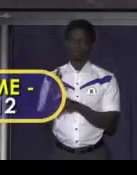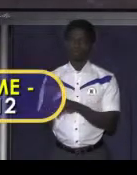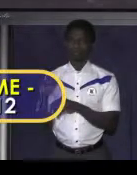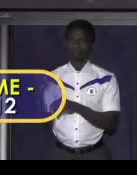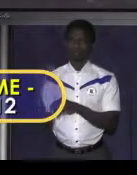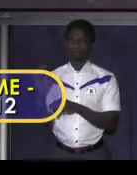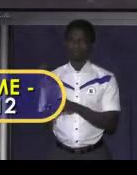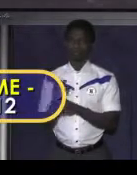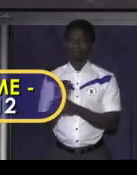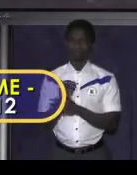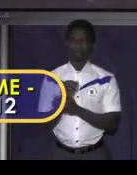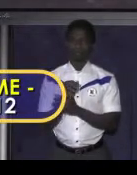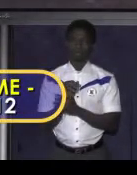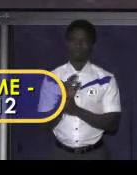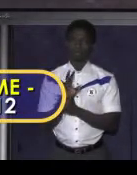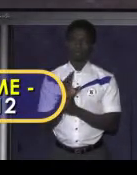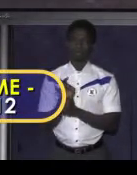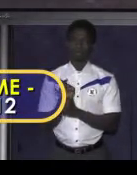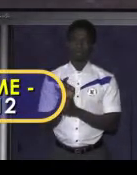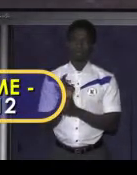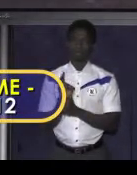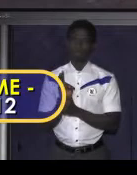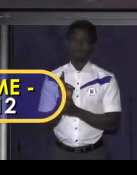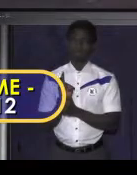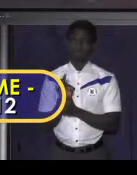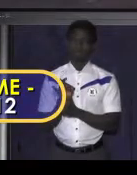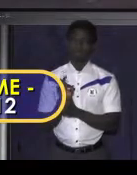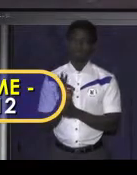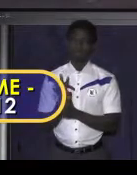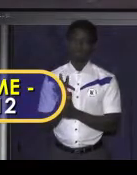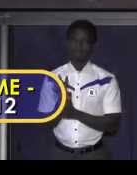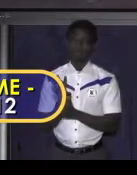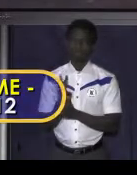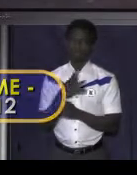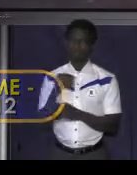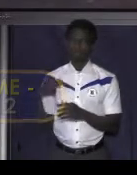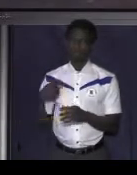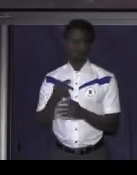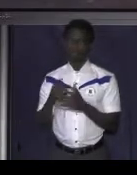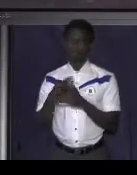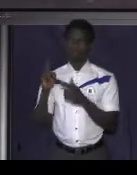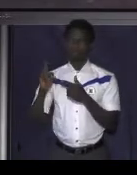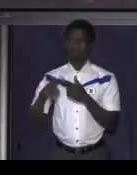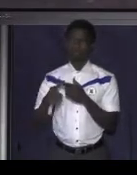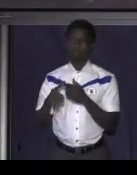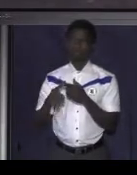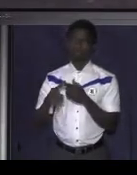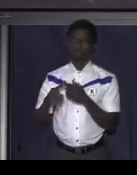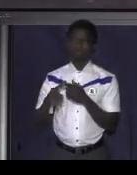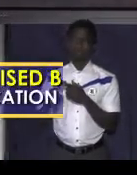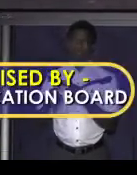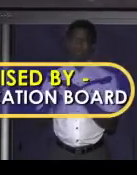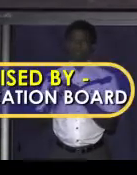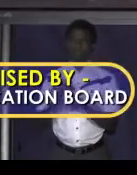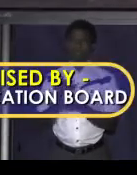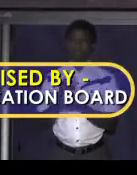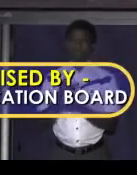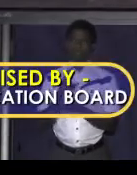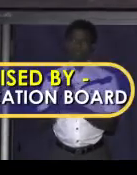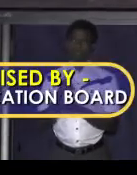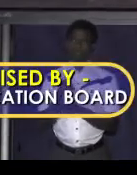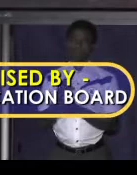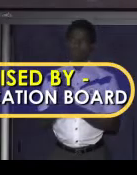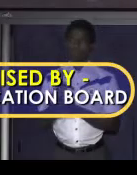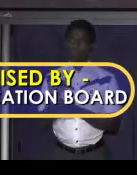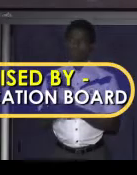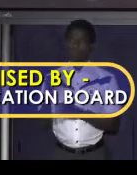784. So we write 784 like this, and then we begin to divide. By 2, 2 is the smallest